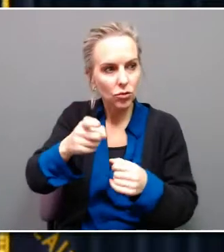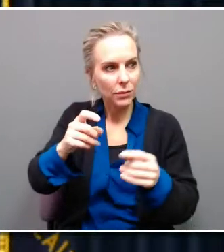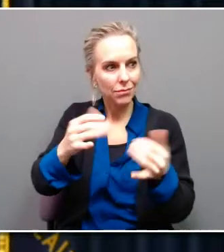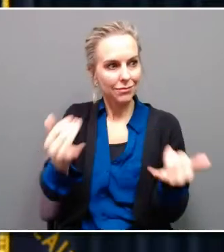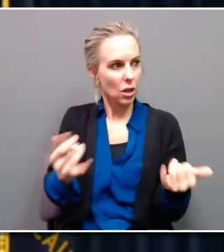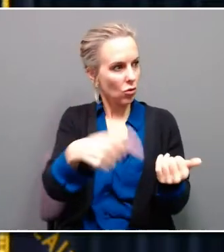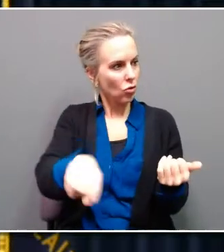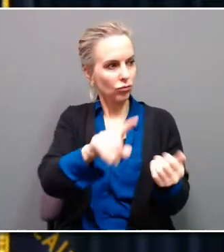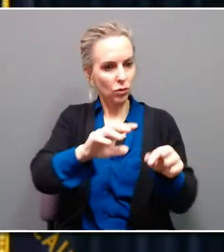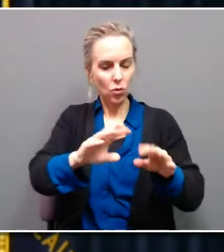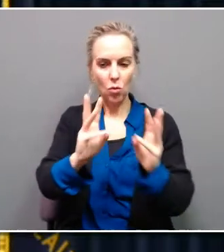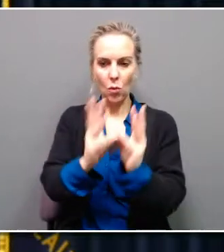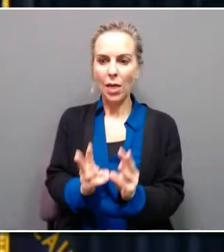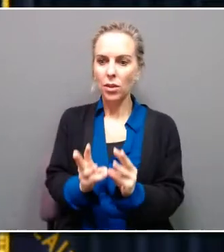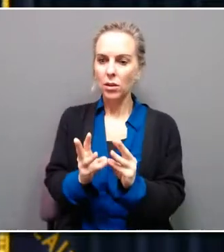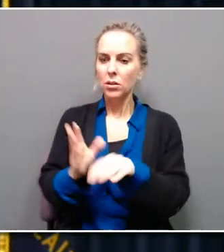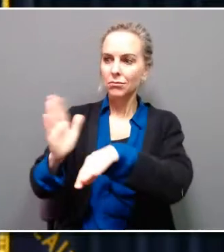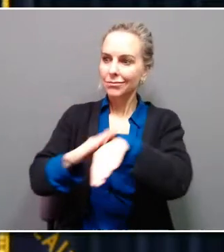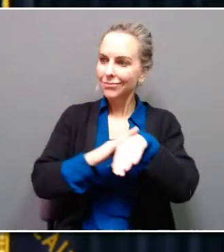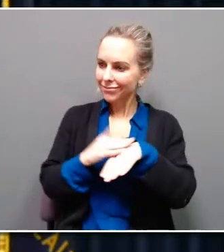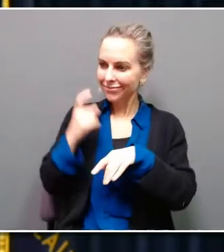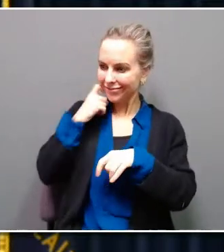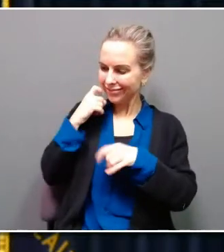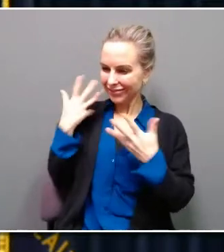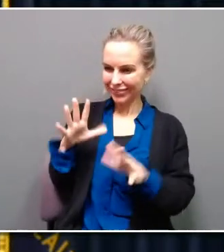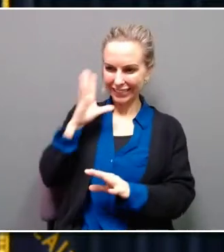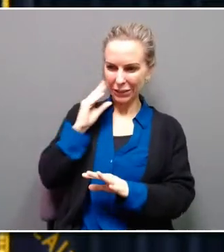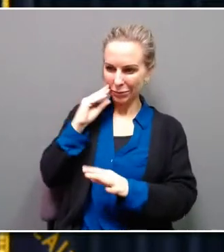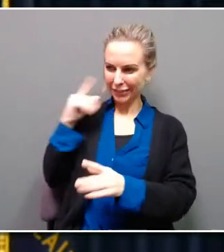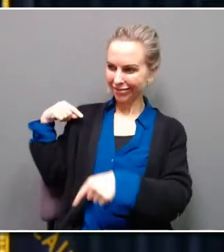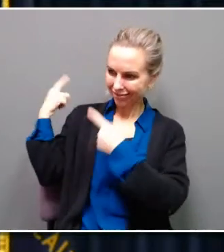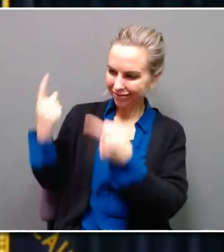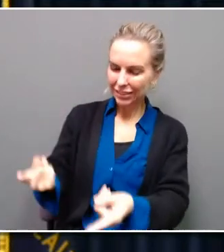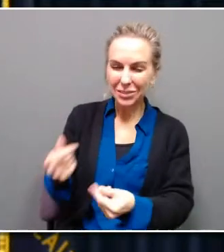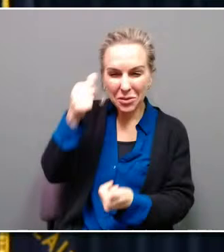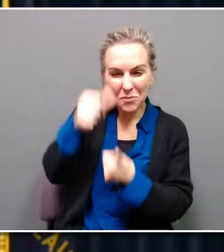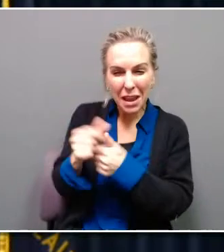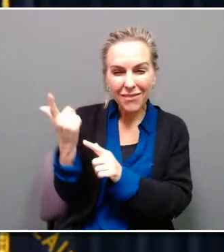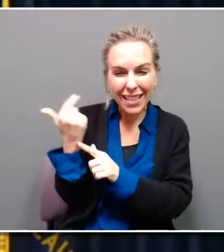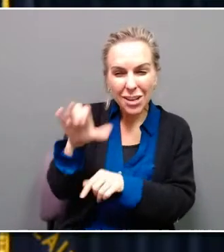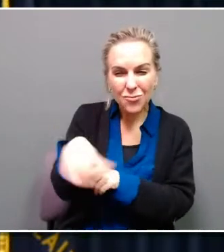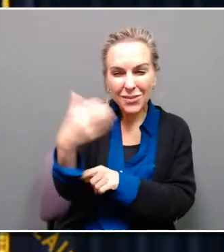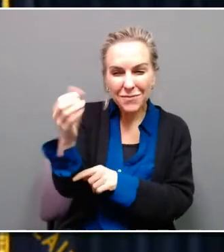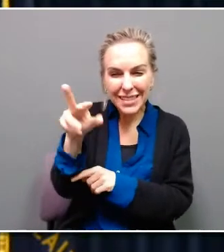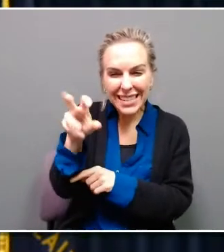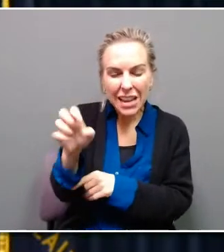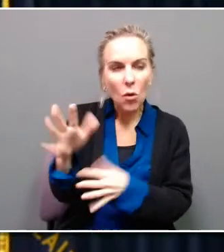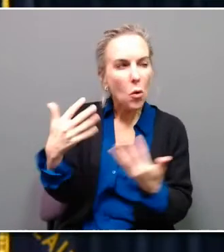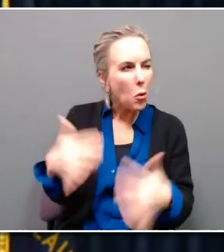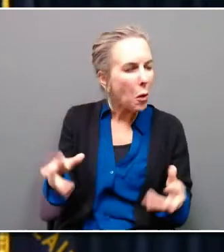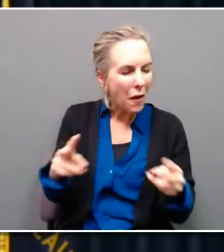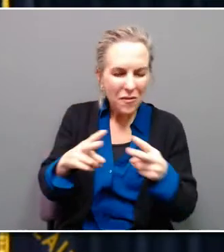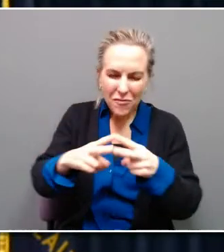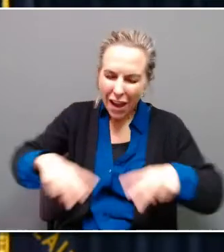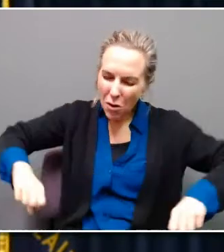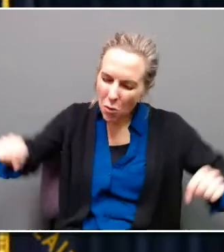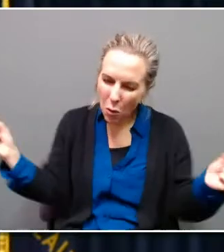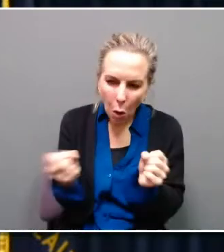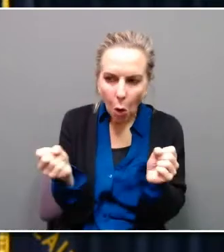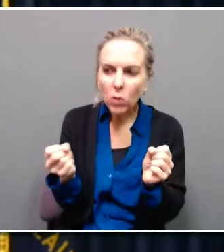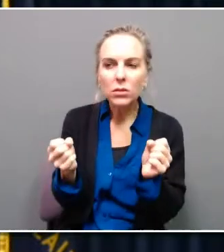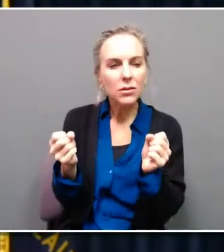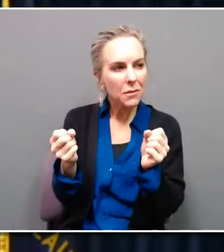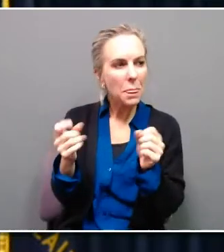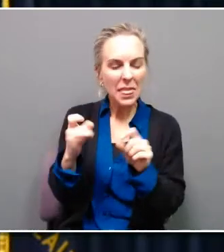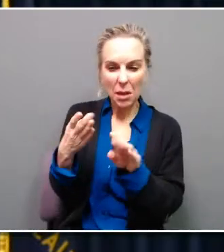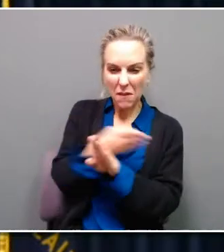the last several years, just remember on Christmas Eve last year how incredibly cold it was, and the few days before,